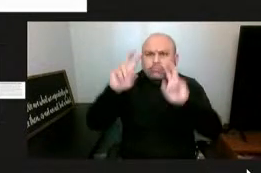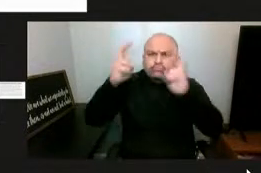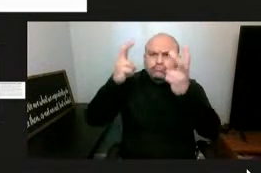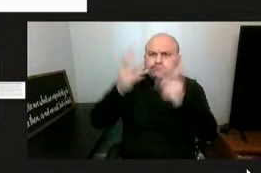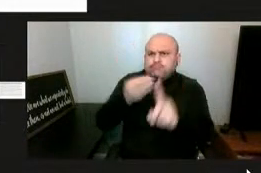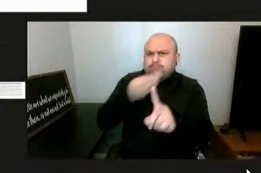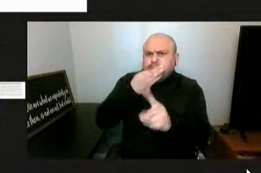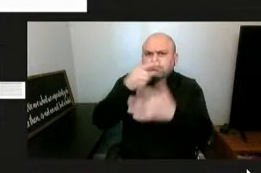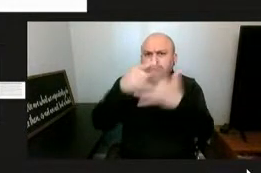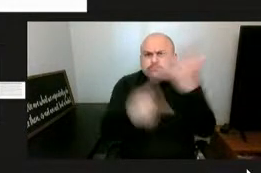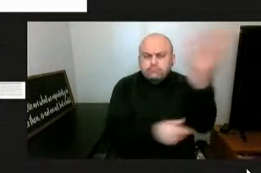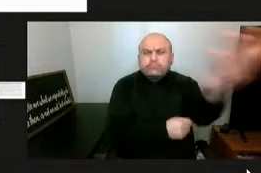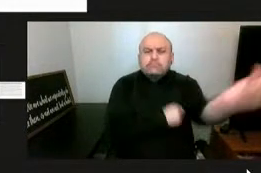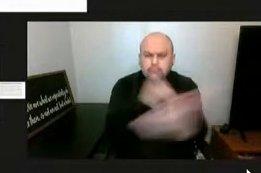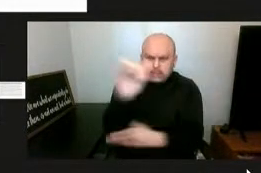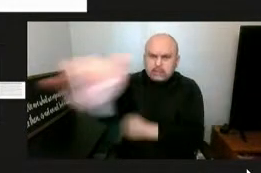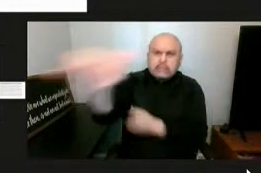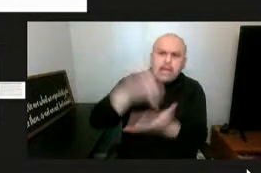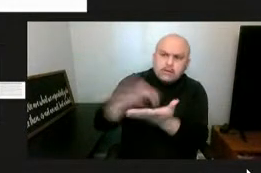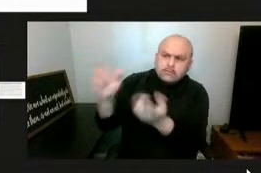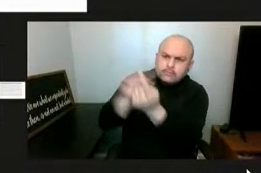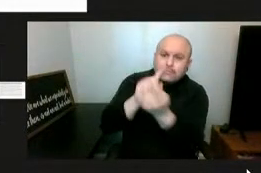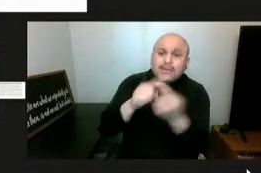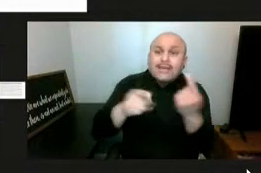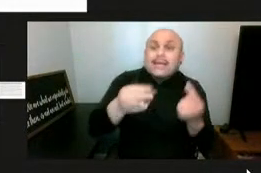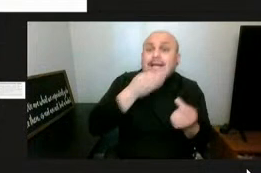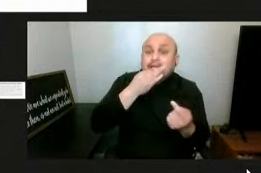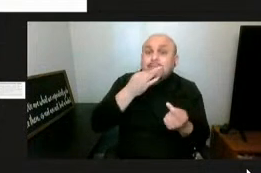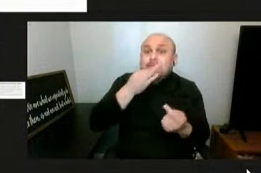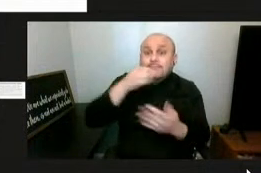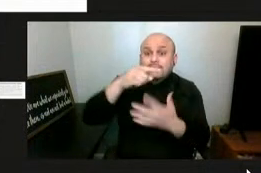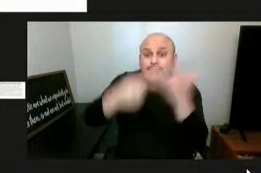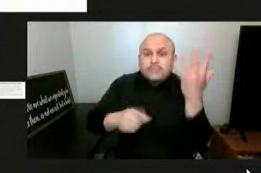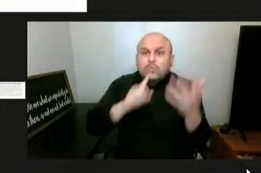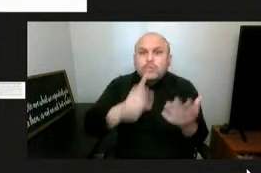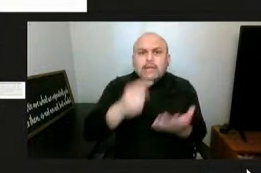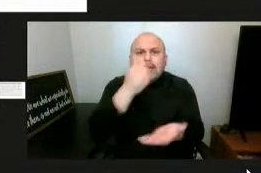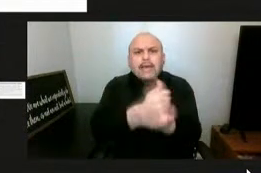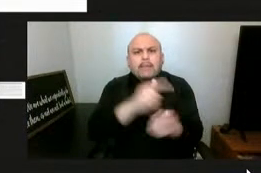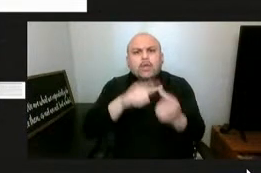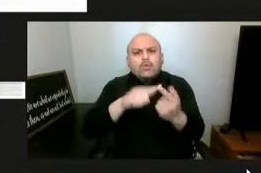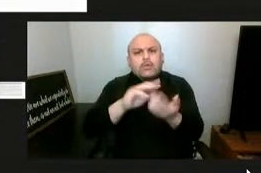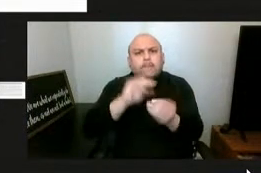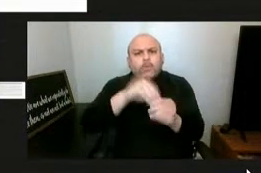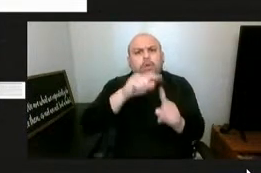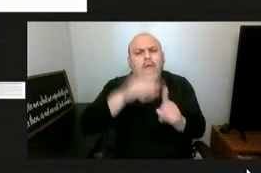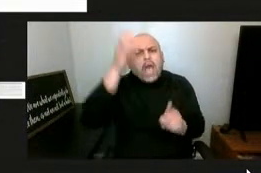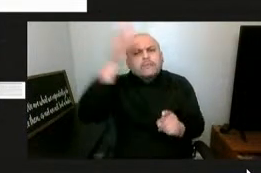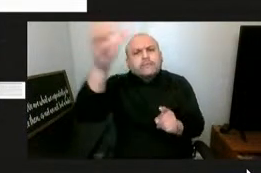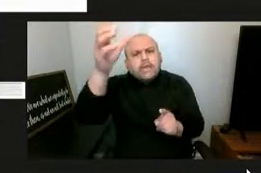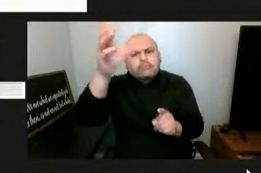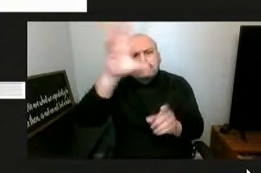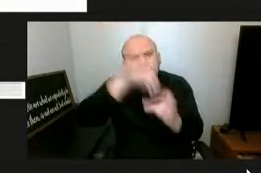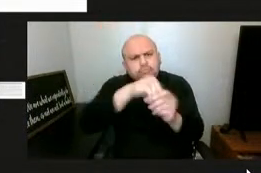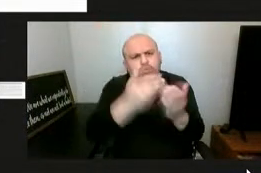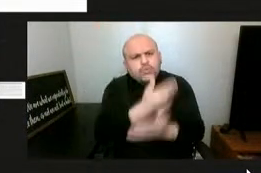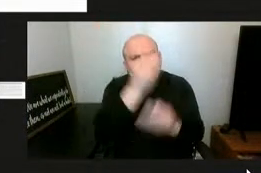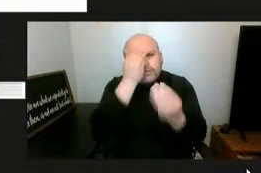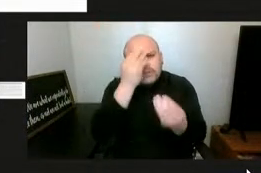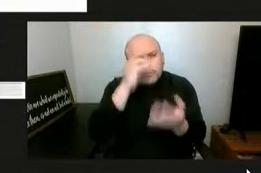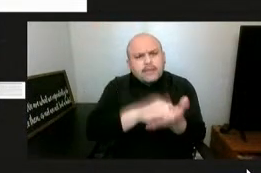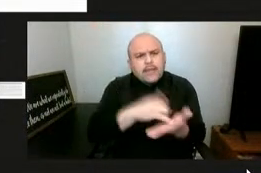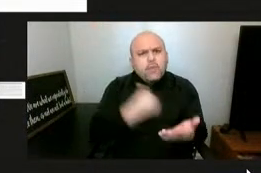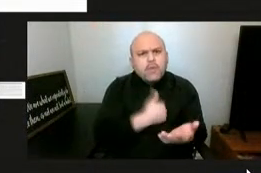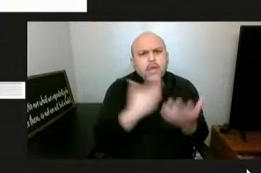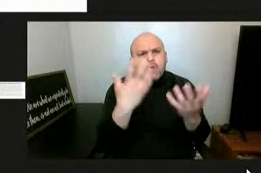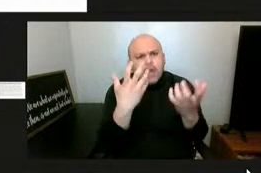met. These experts actually help to contextualize some of the information where they wanted to go